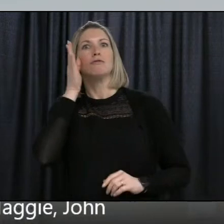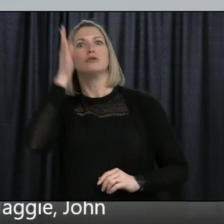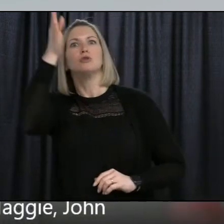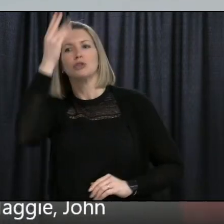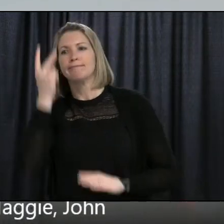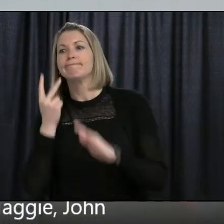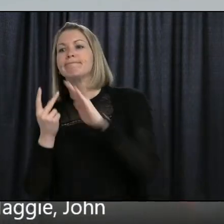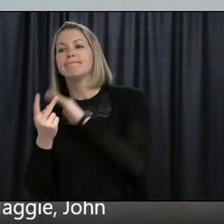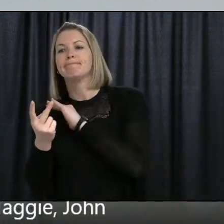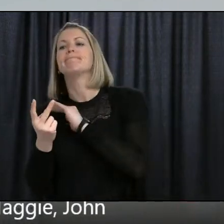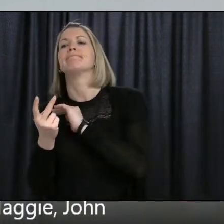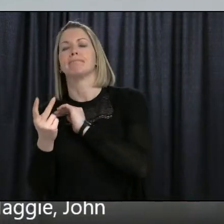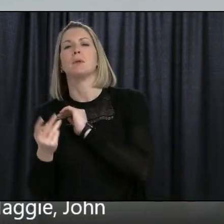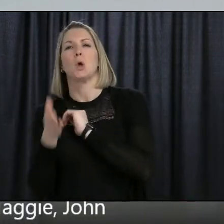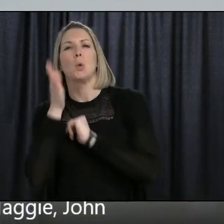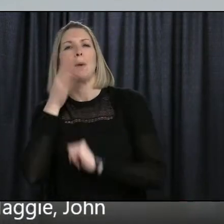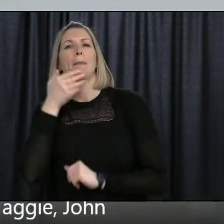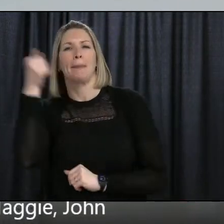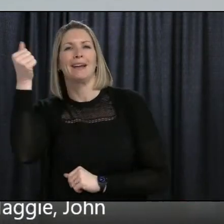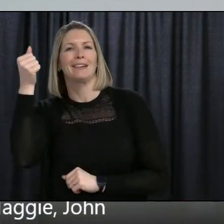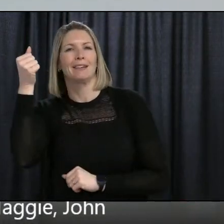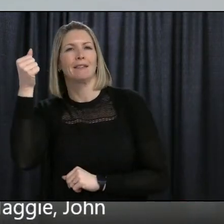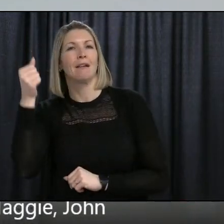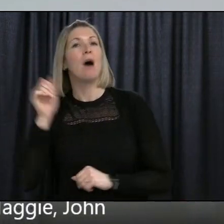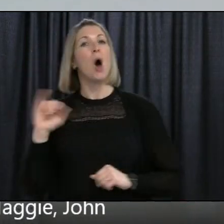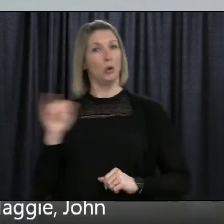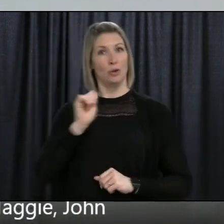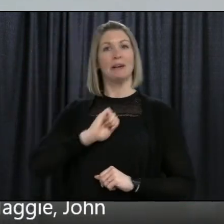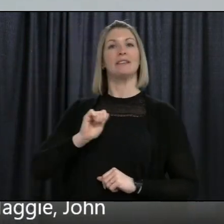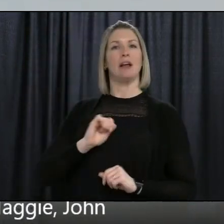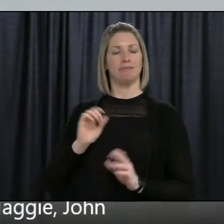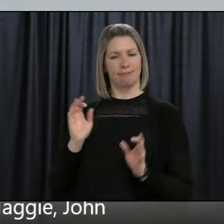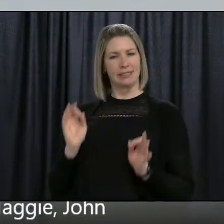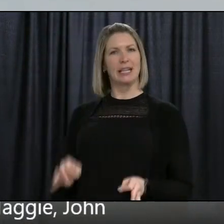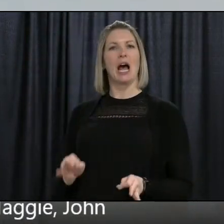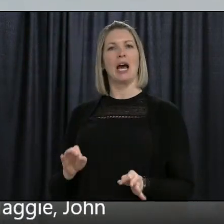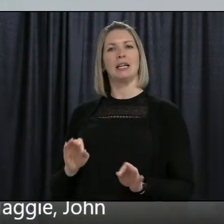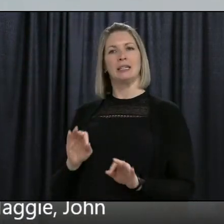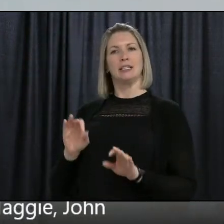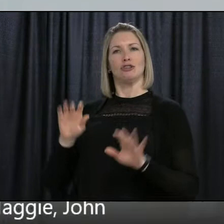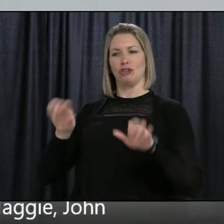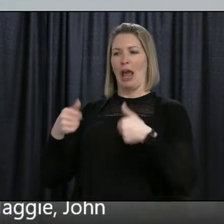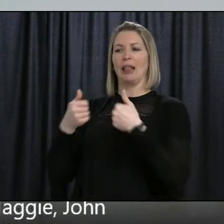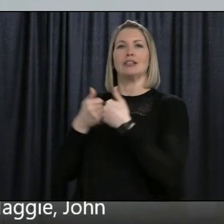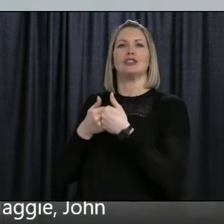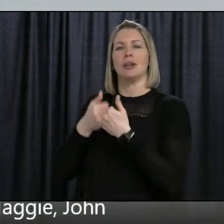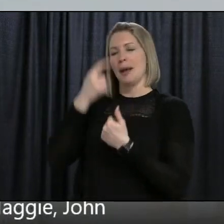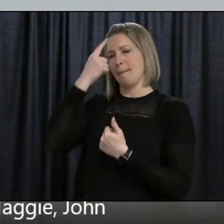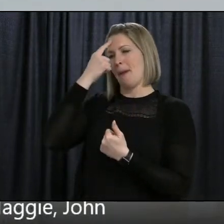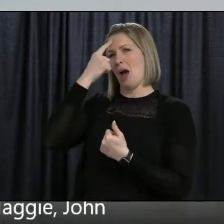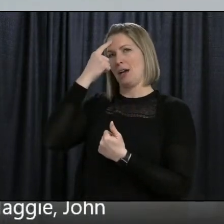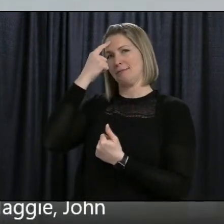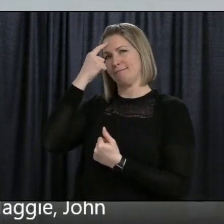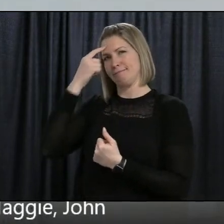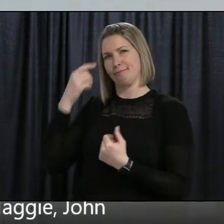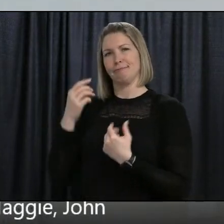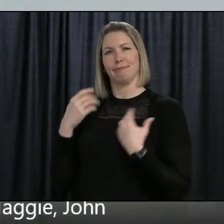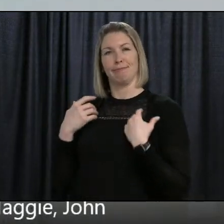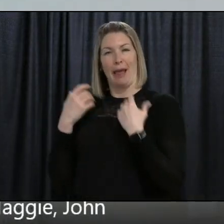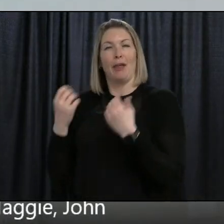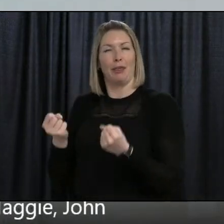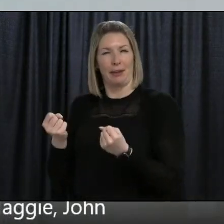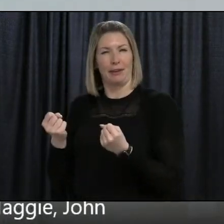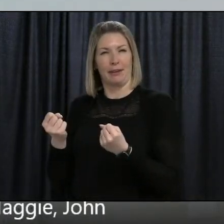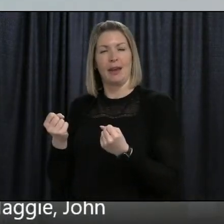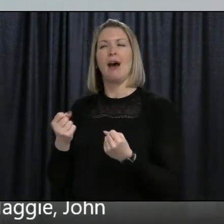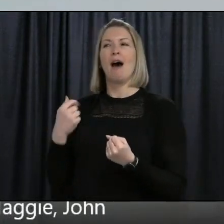first. Secondly, I too did the mindfulness challenge when we introduced it a couple of years ago onto the newer Bridge the Gap